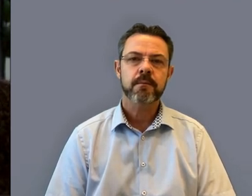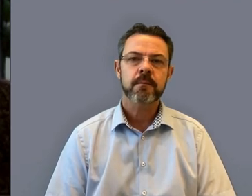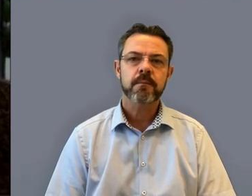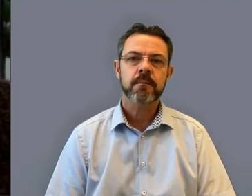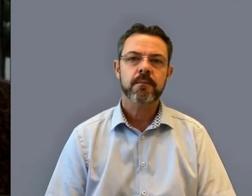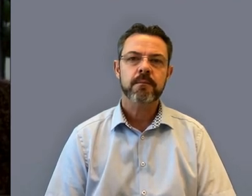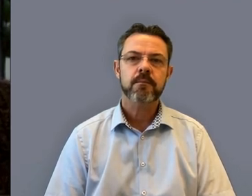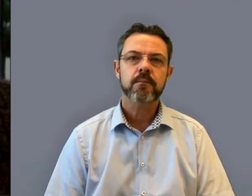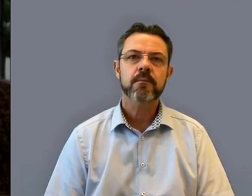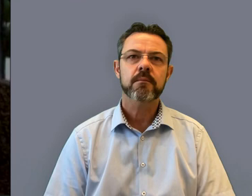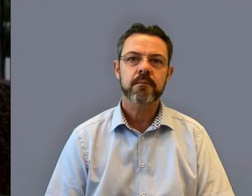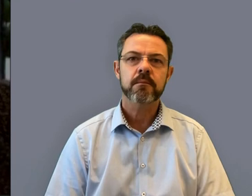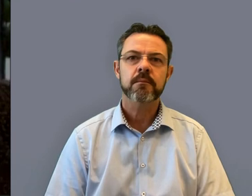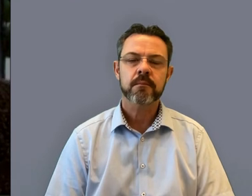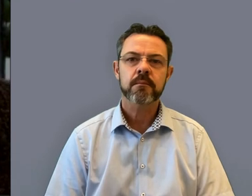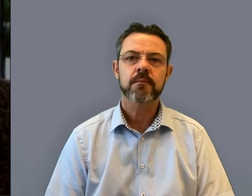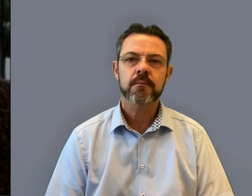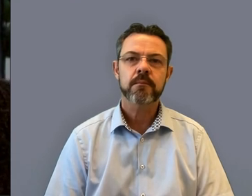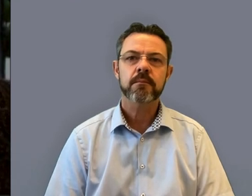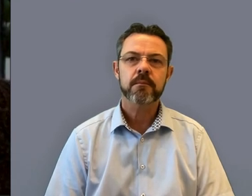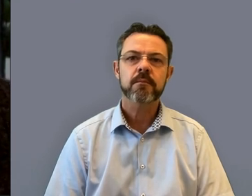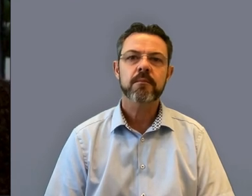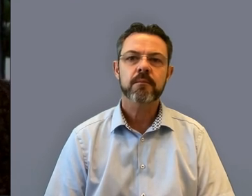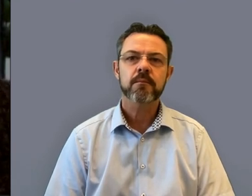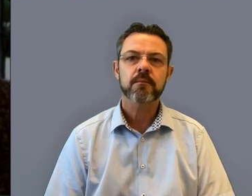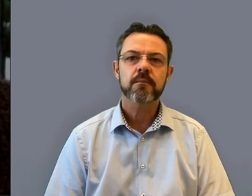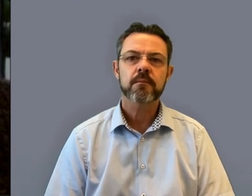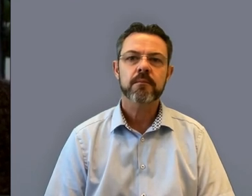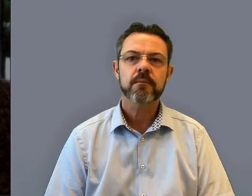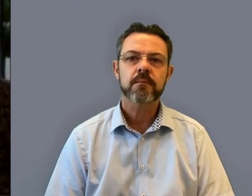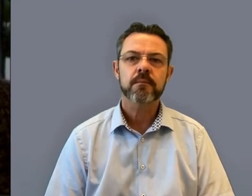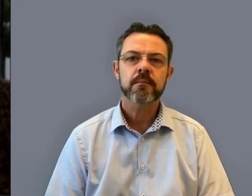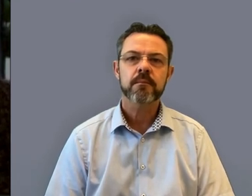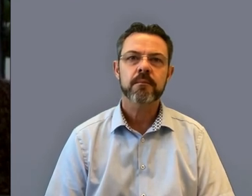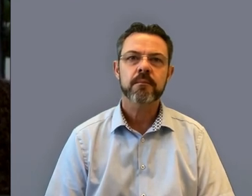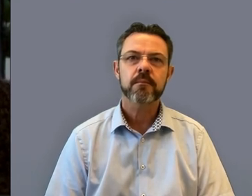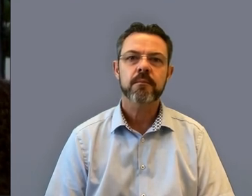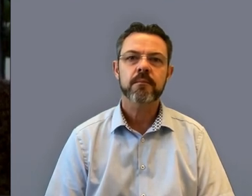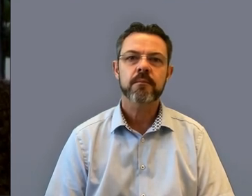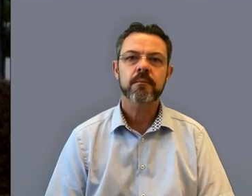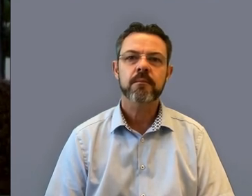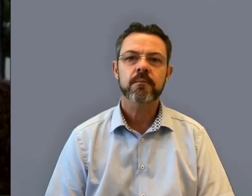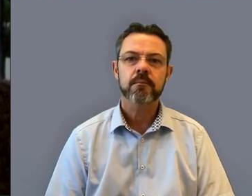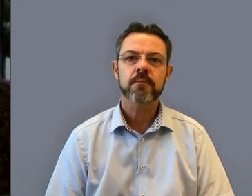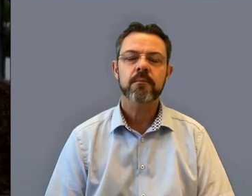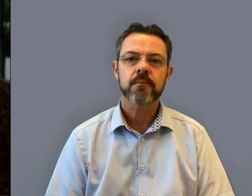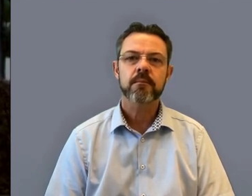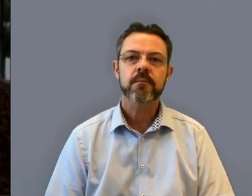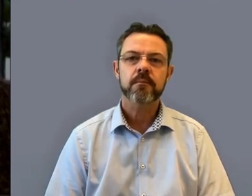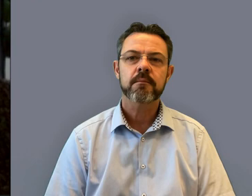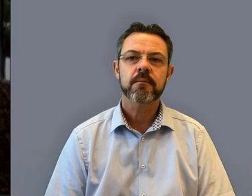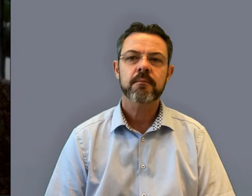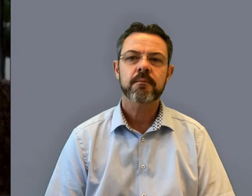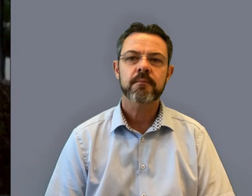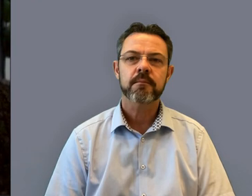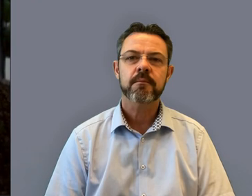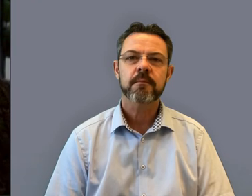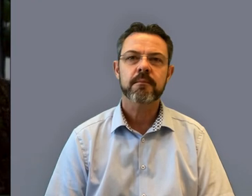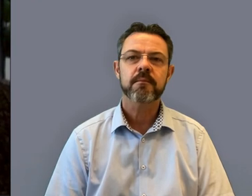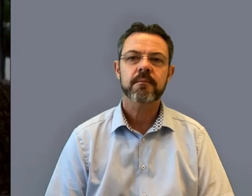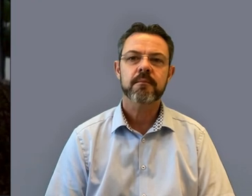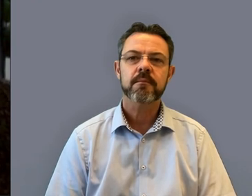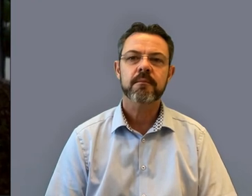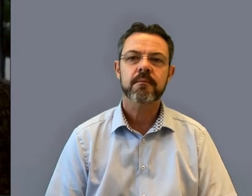master this tool or these concepts, or I can go into research. And that's what kind of got me into research,